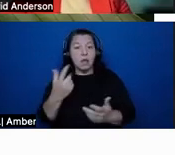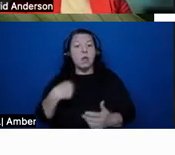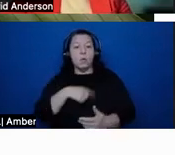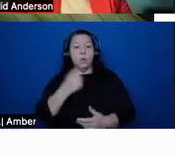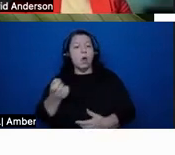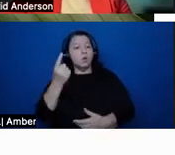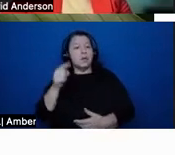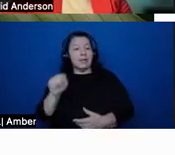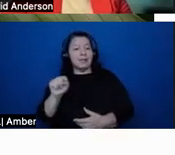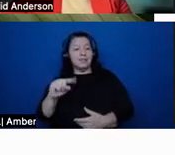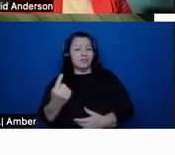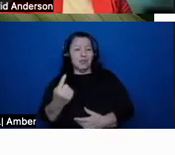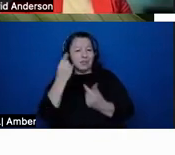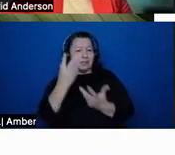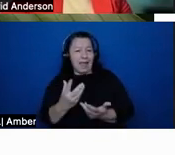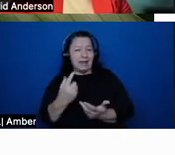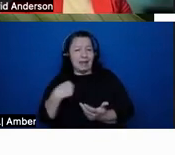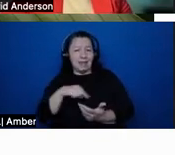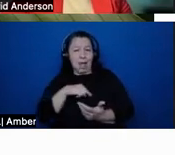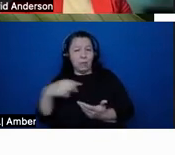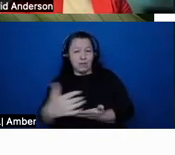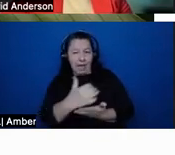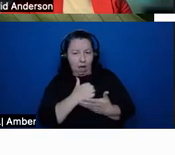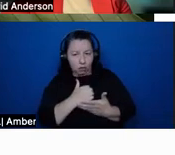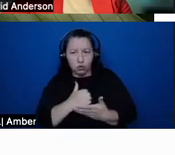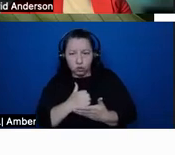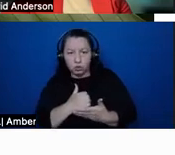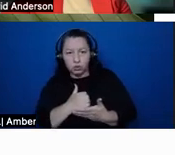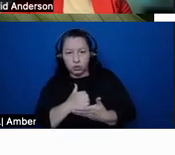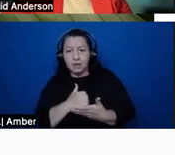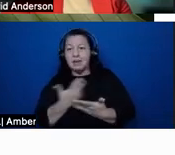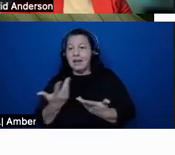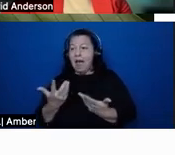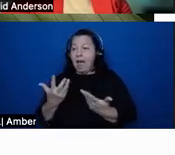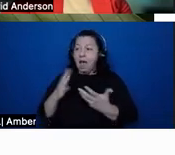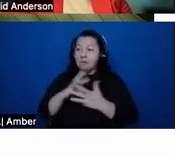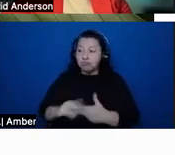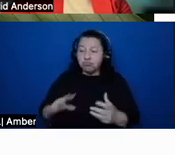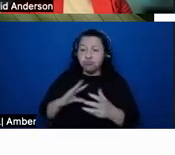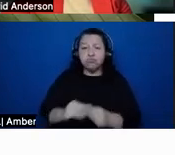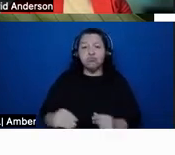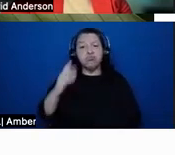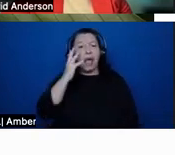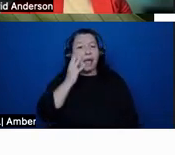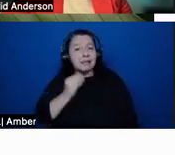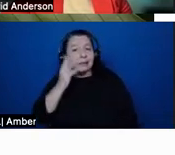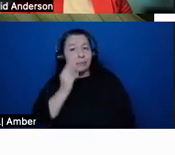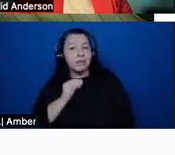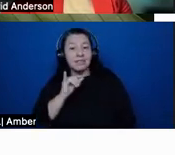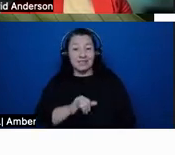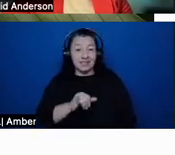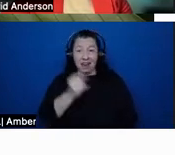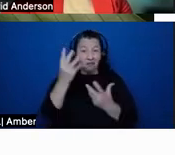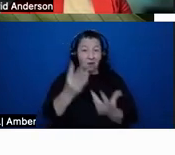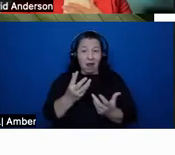is just the data that's been compiled, and the anecdotal evidence and data is just as powerful.